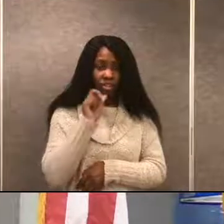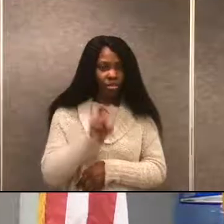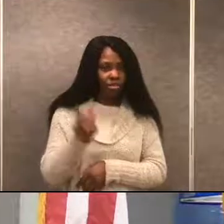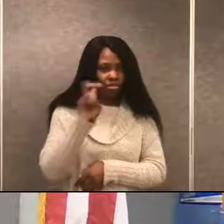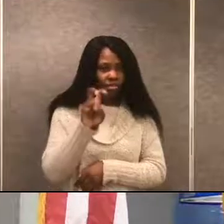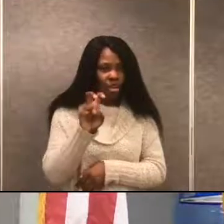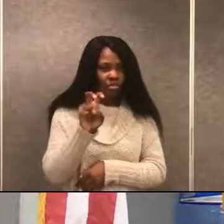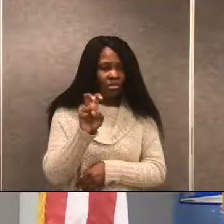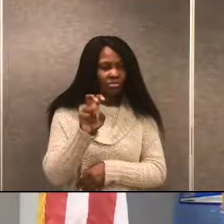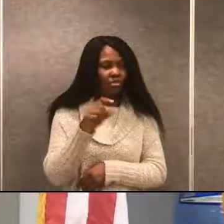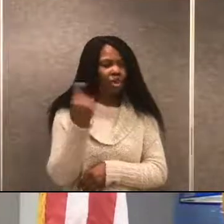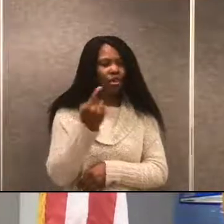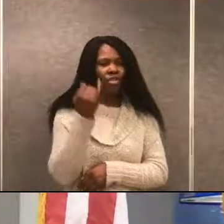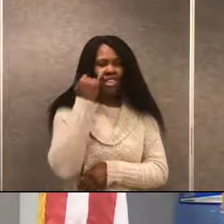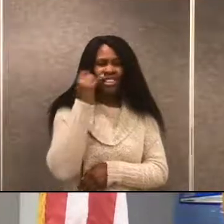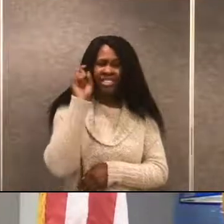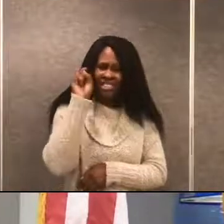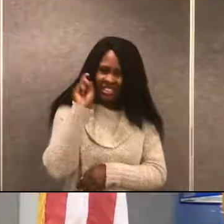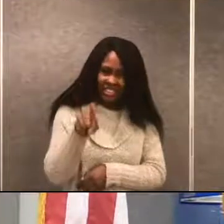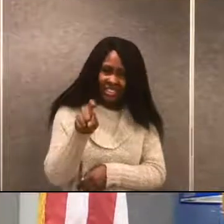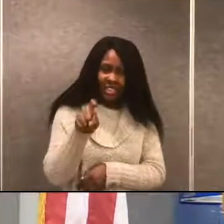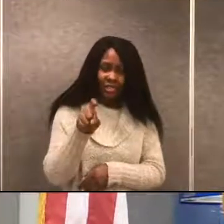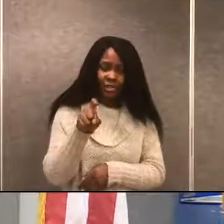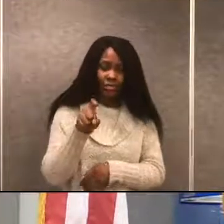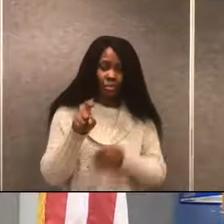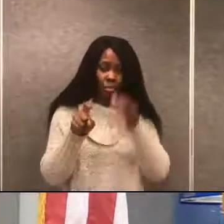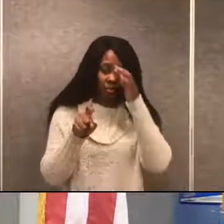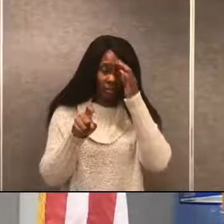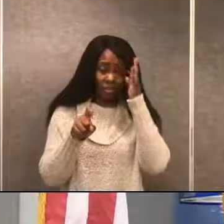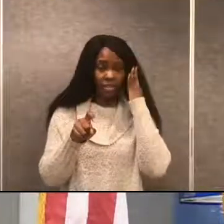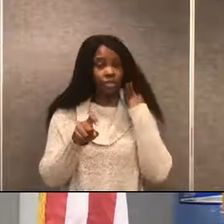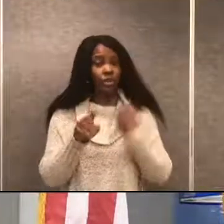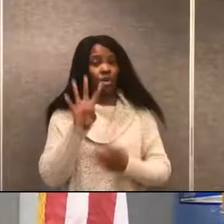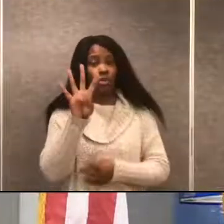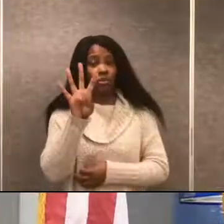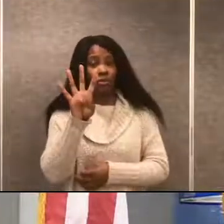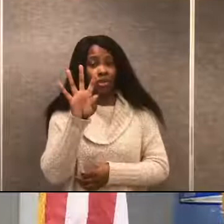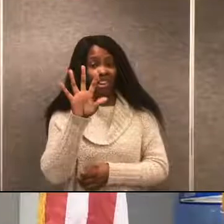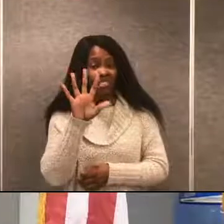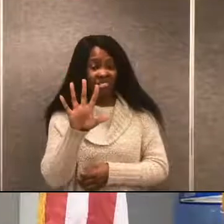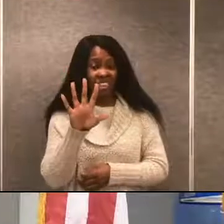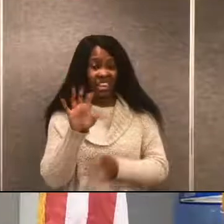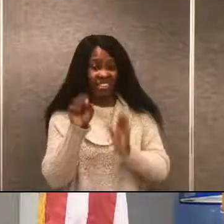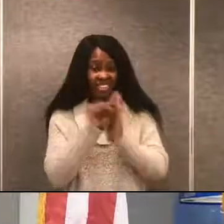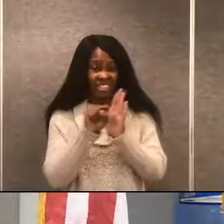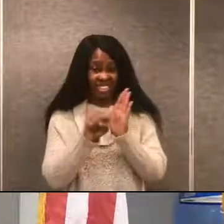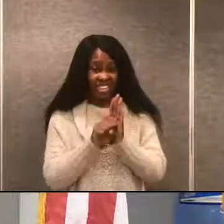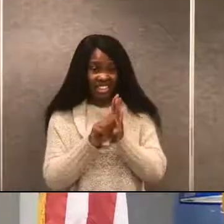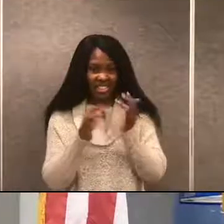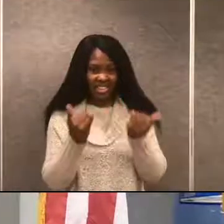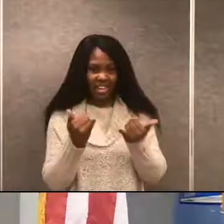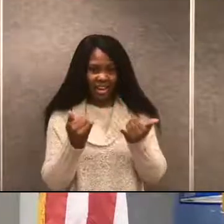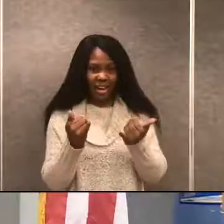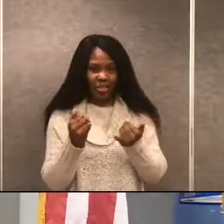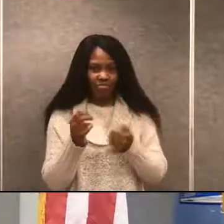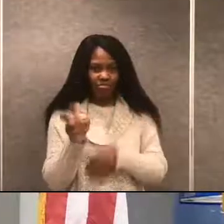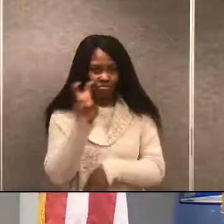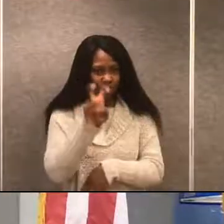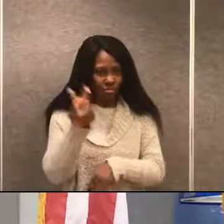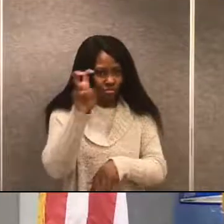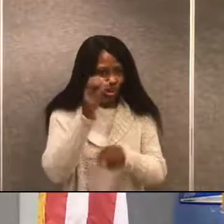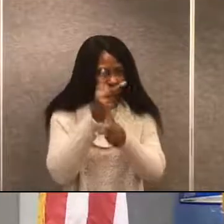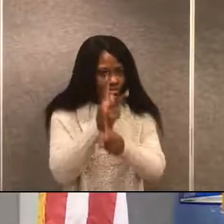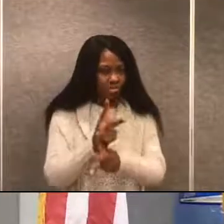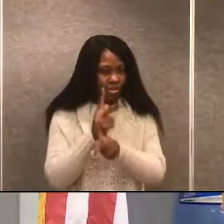absolutely necessary. As I mentioned before, there are 45 states now on the state's travel advisory, which means